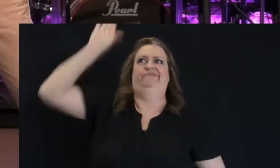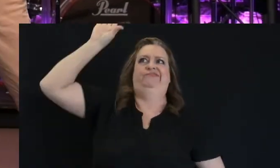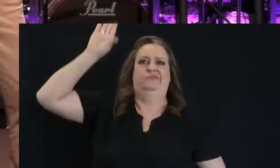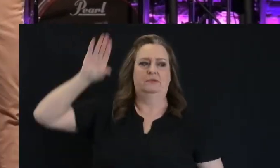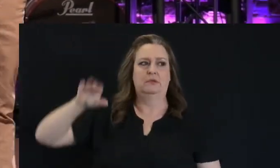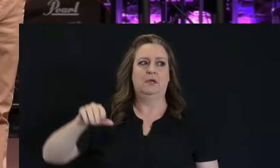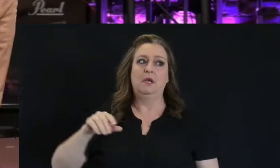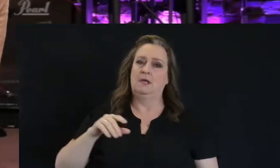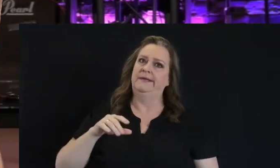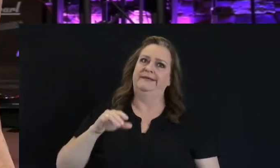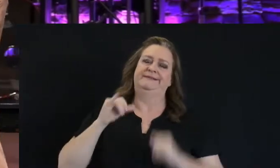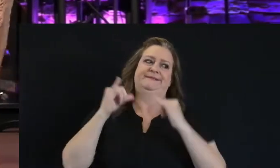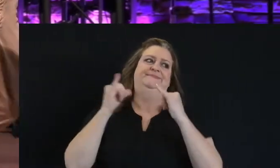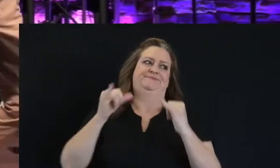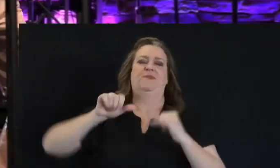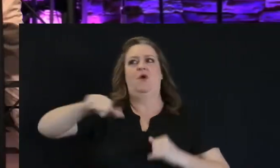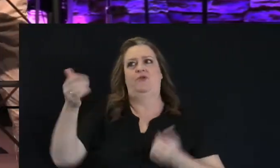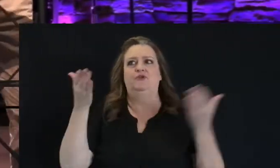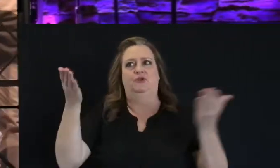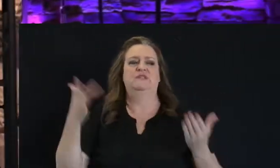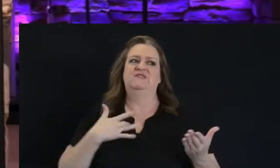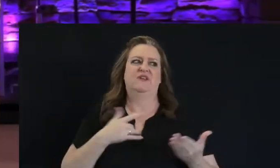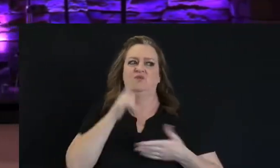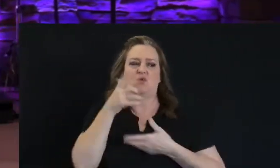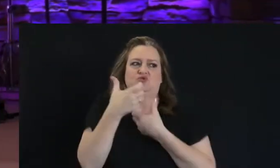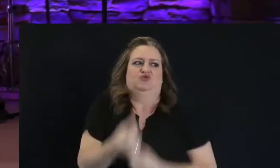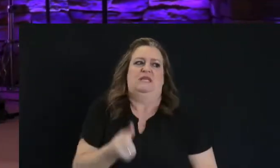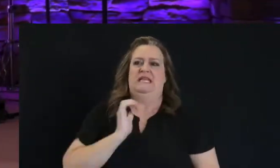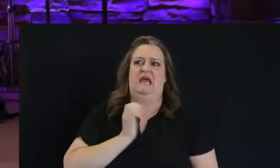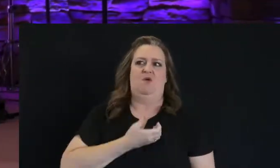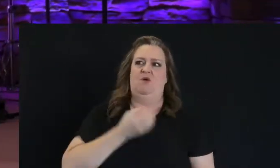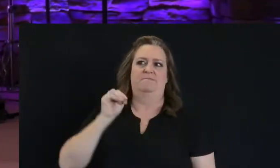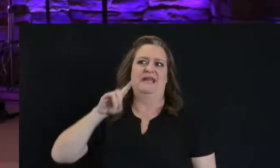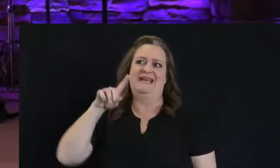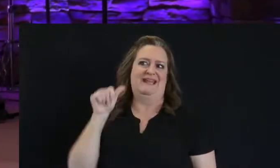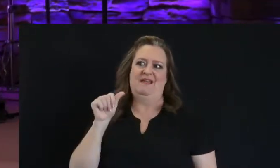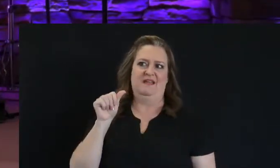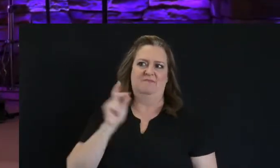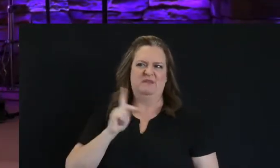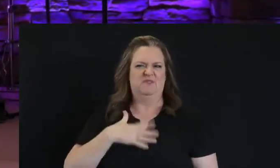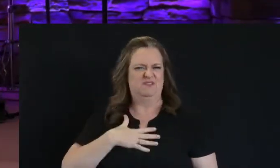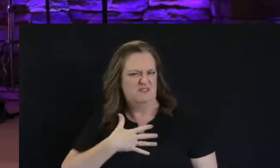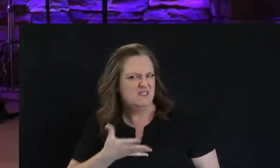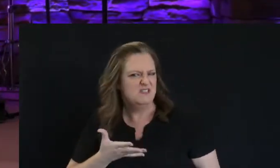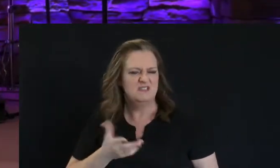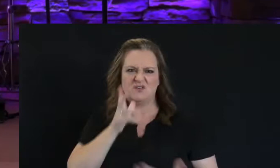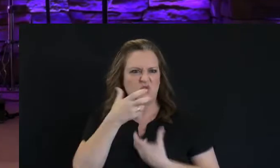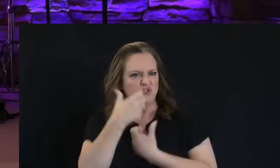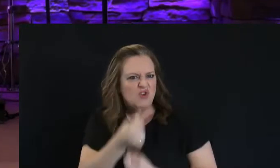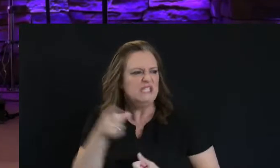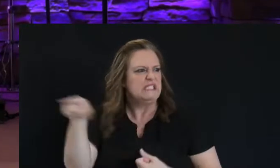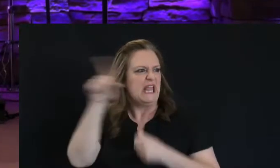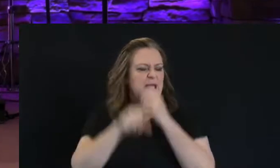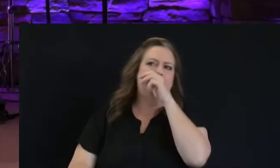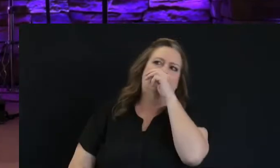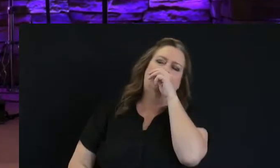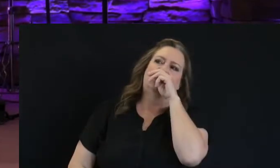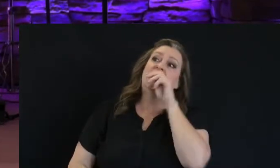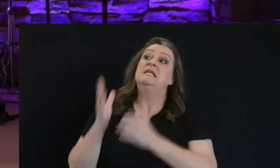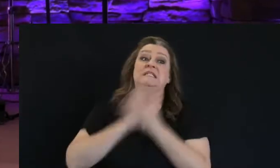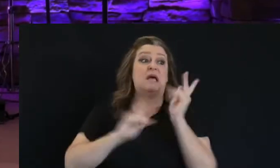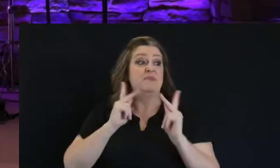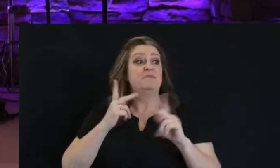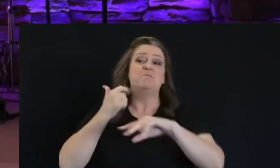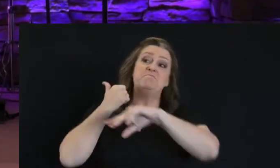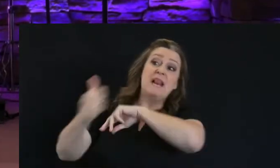you know, you're right in line with all the other services. There is a growing distrust of the media. Now, some people will blame